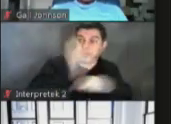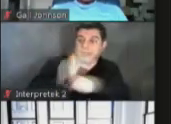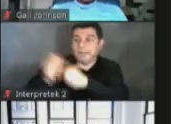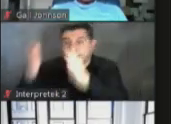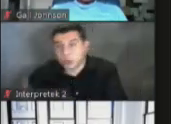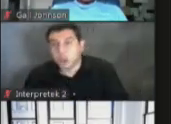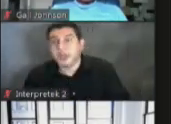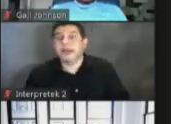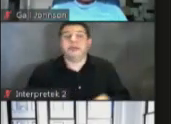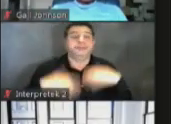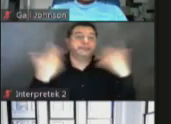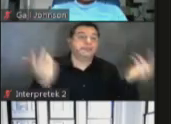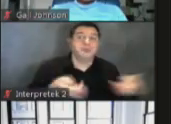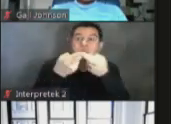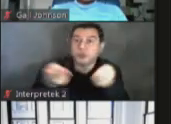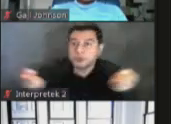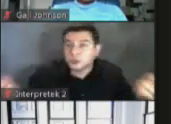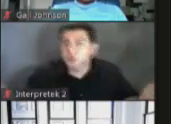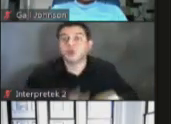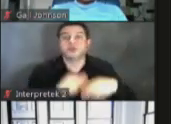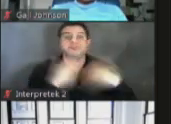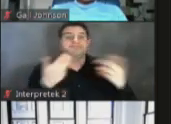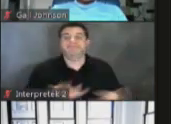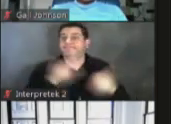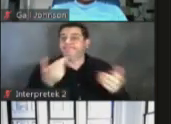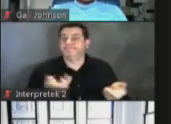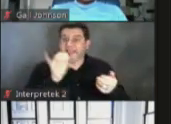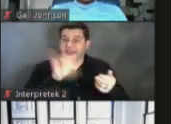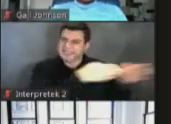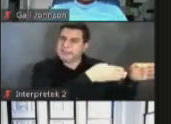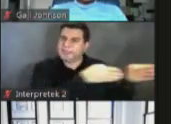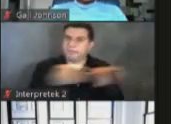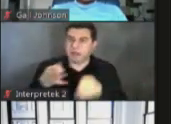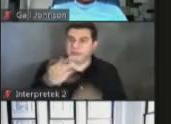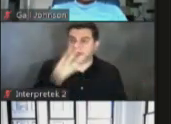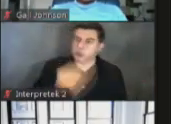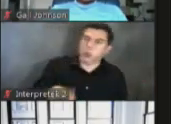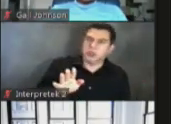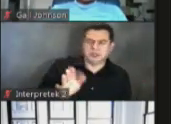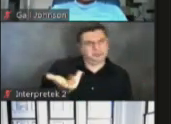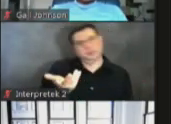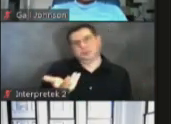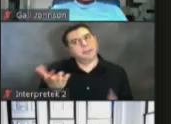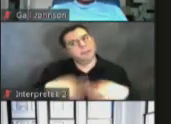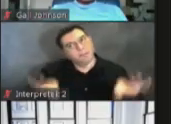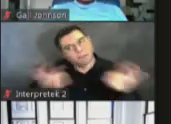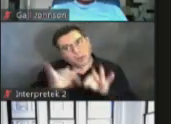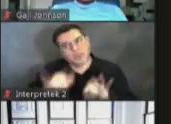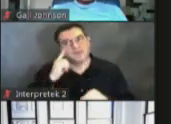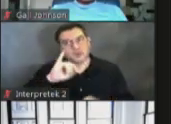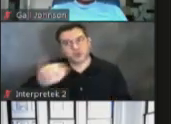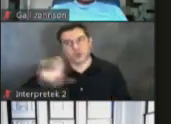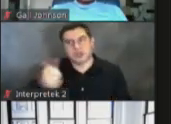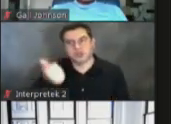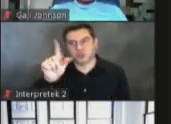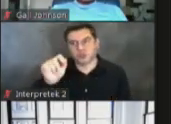had diverse housing for decades. This plan ignores crucial elements from the July 2018 summit. Glaringly missing